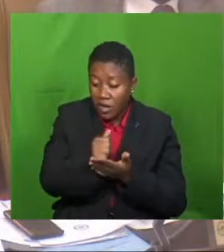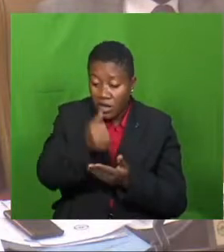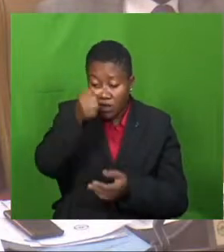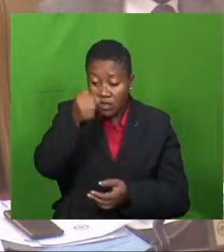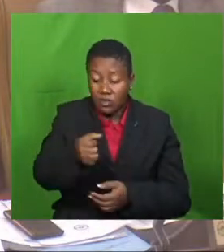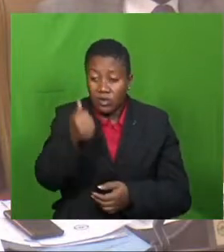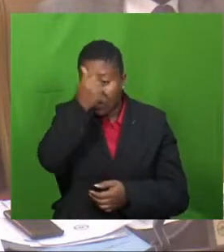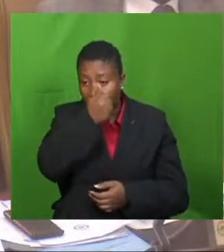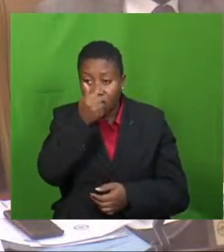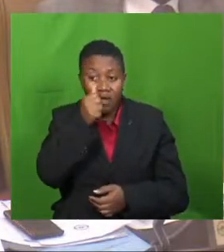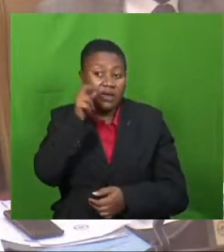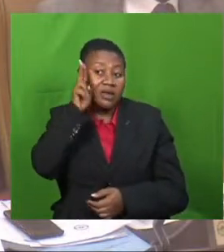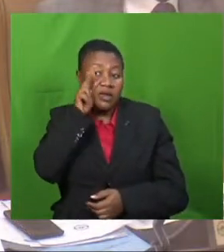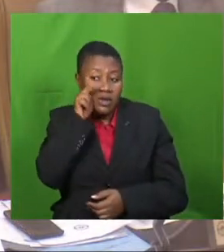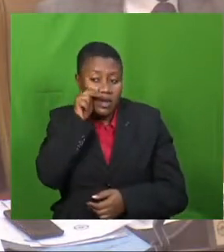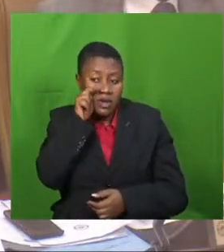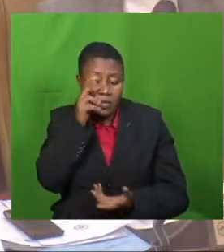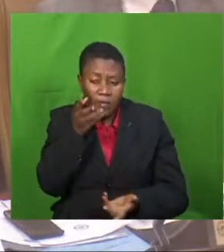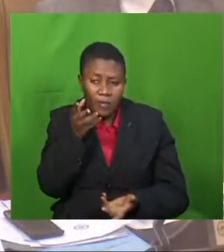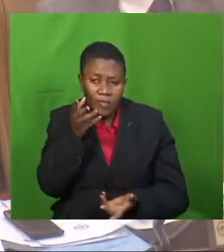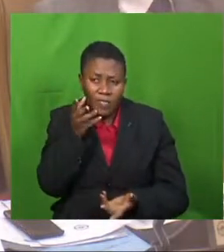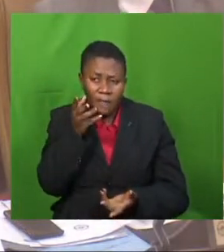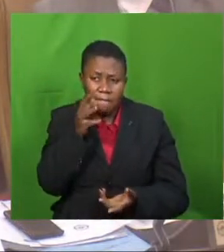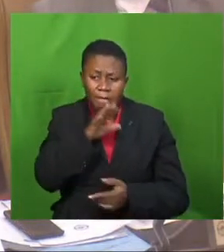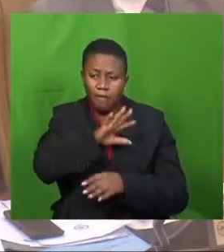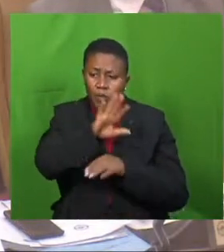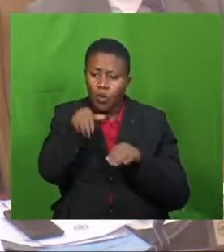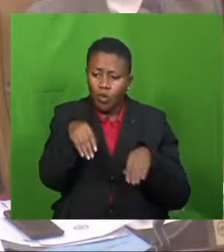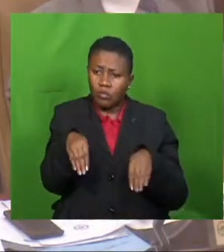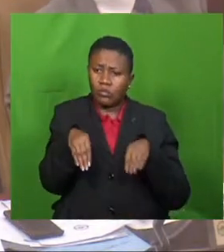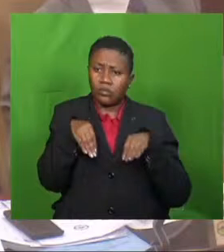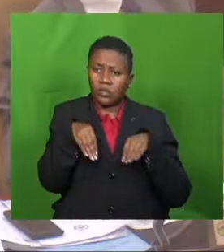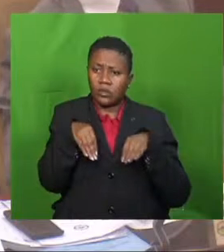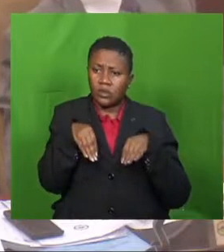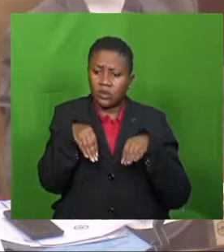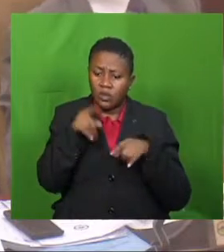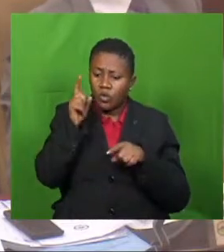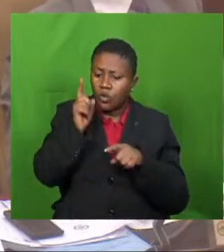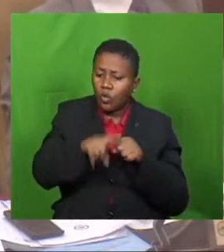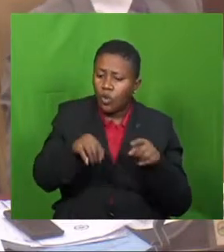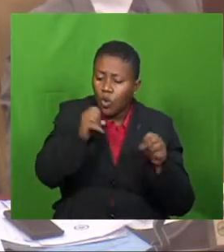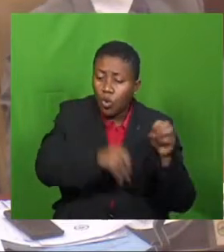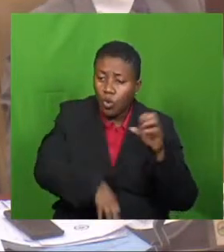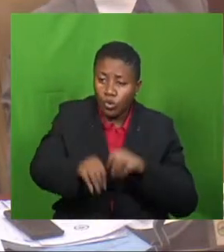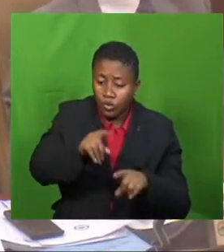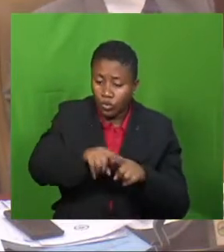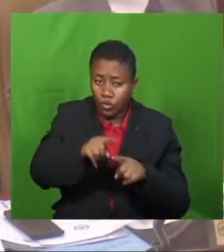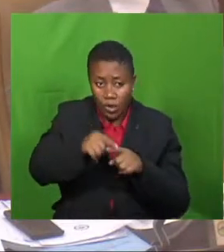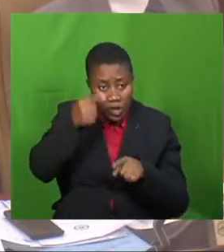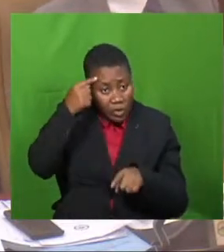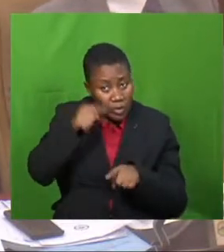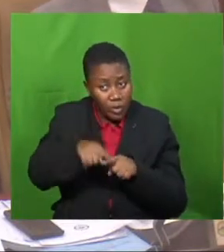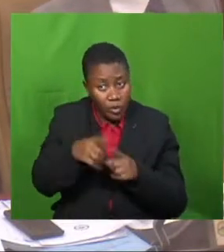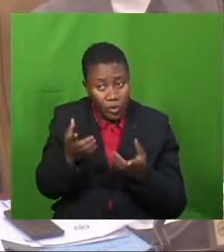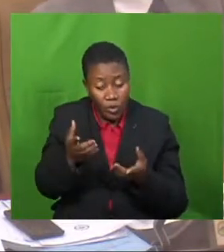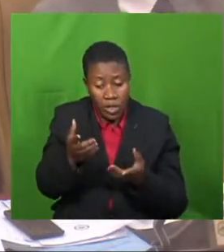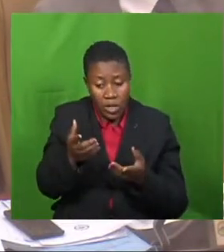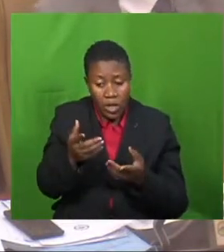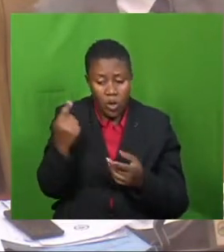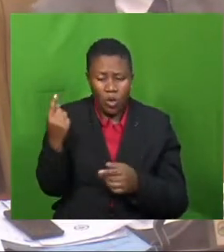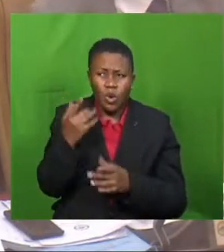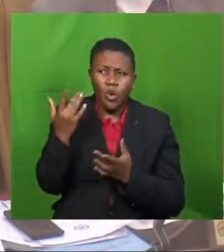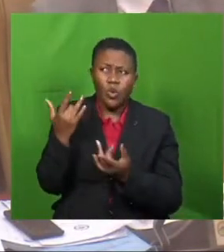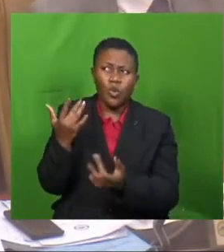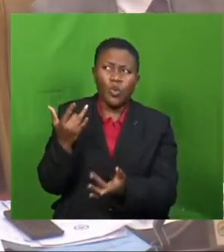and Nigeria were initially reluctant to commit to this AFTED agreement. It took some time before the